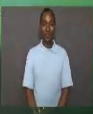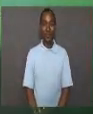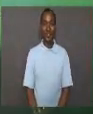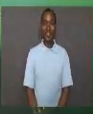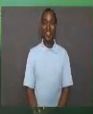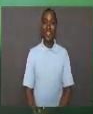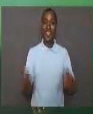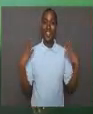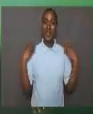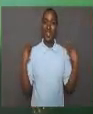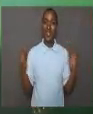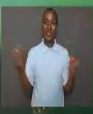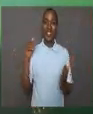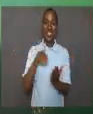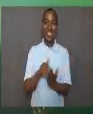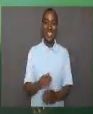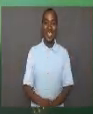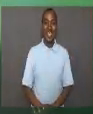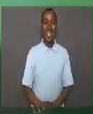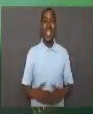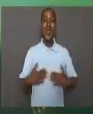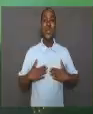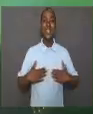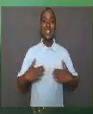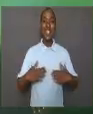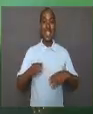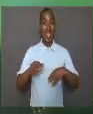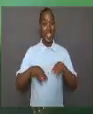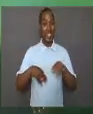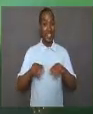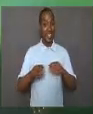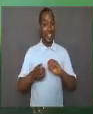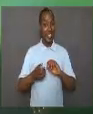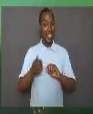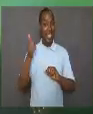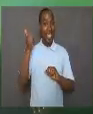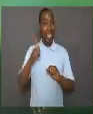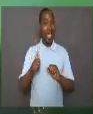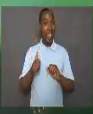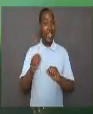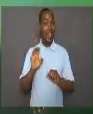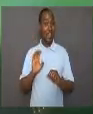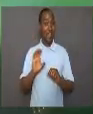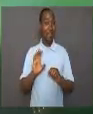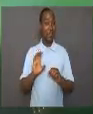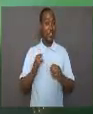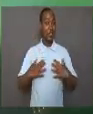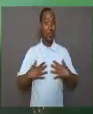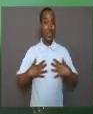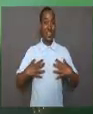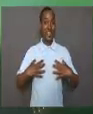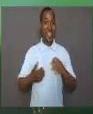Hello again. Breathing movements change the air pressure in the